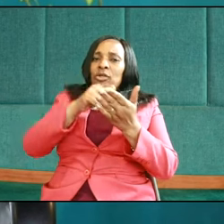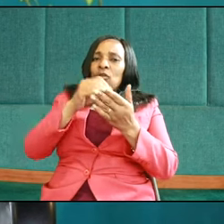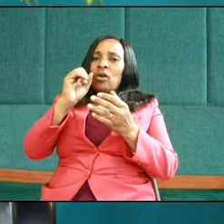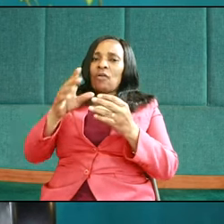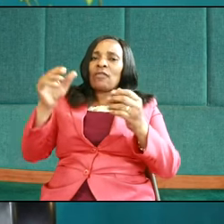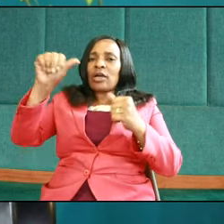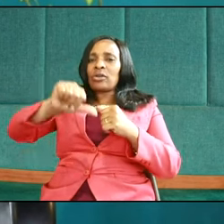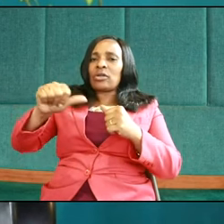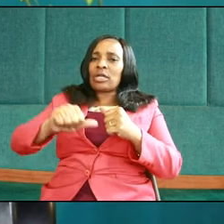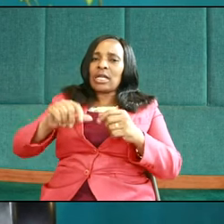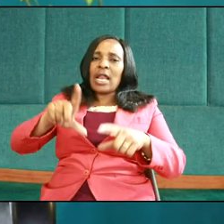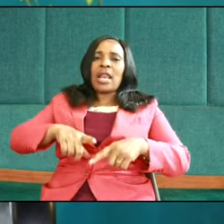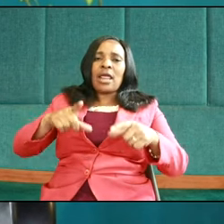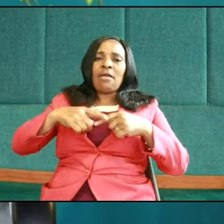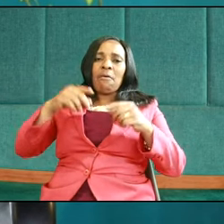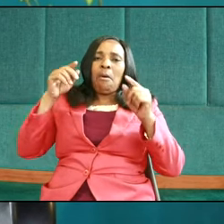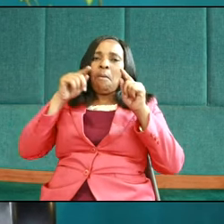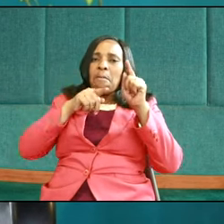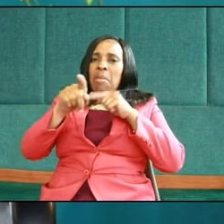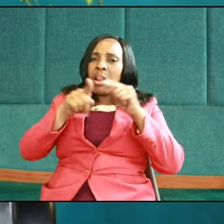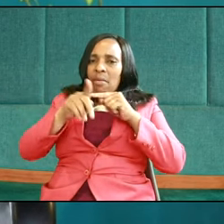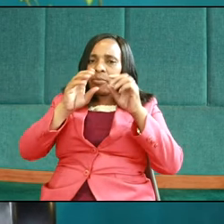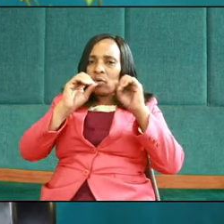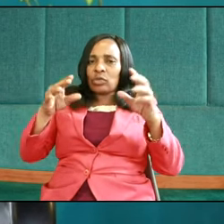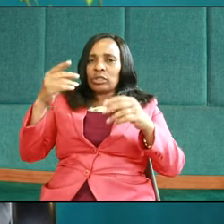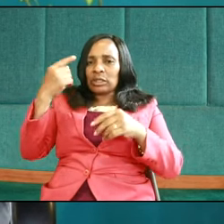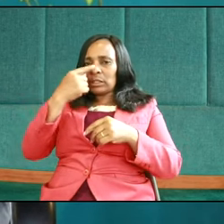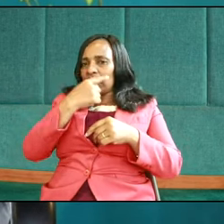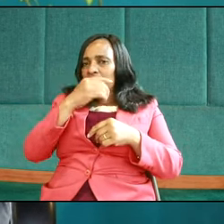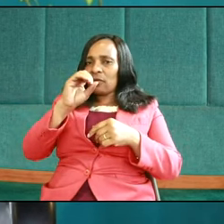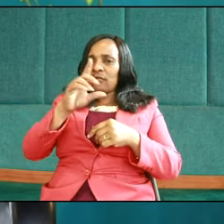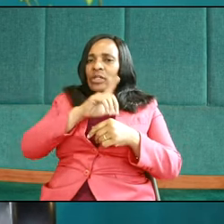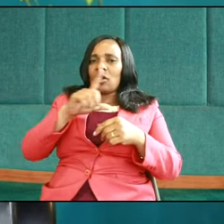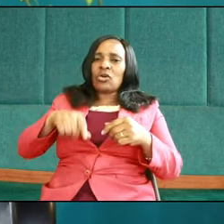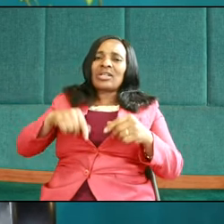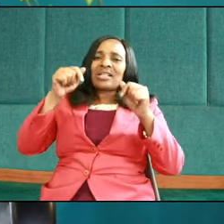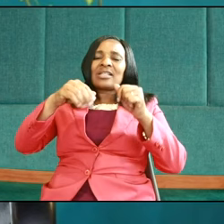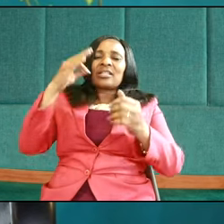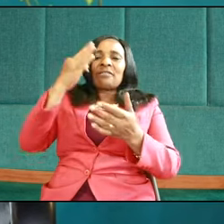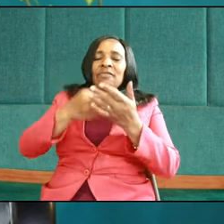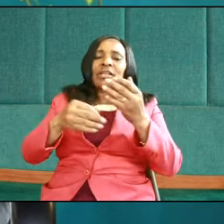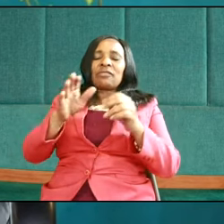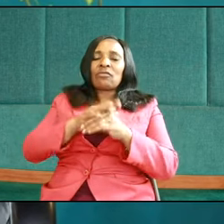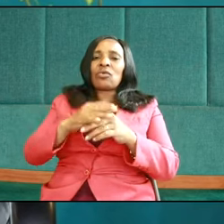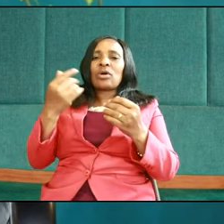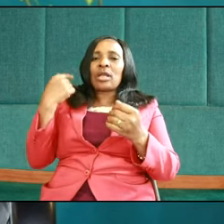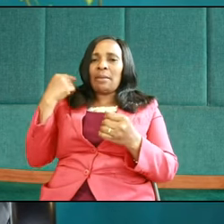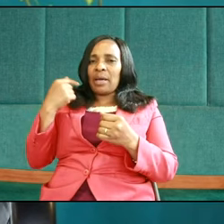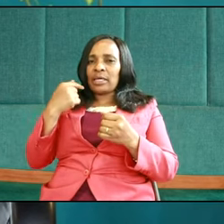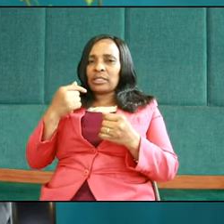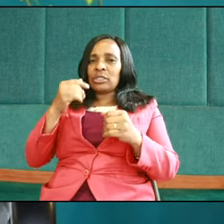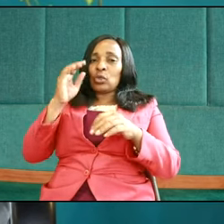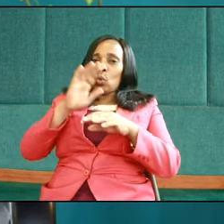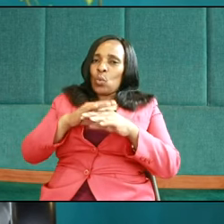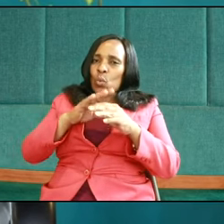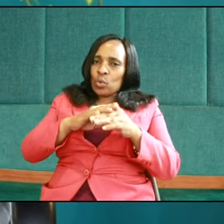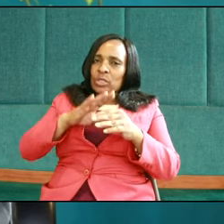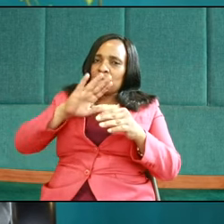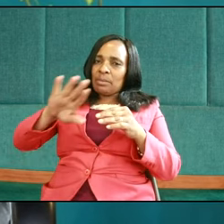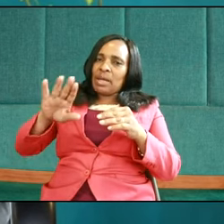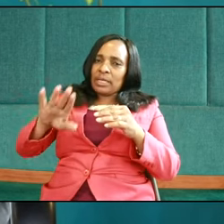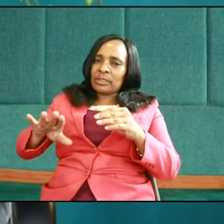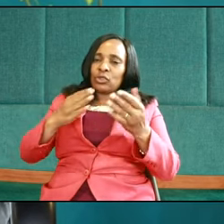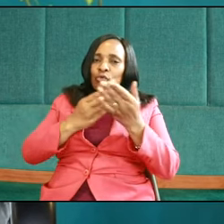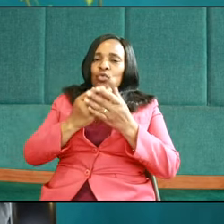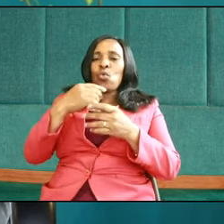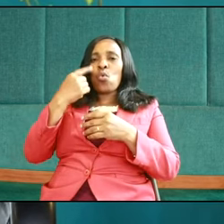live blameless in the sight of a holy God. These faithful ones were numbered among the goodly remnant through whom